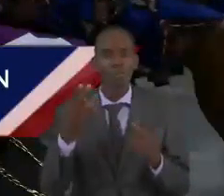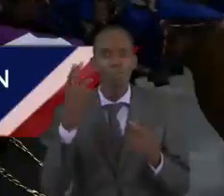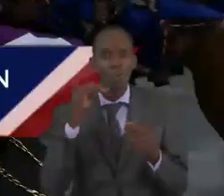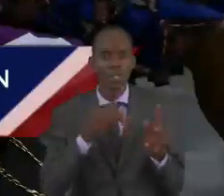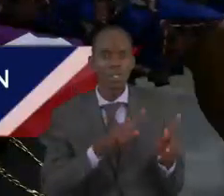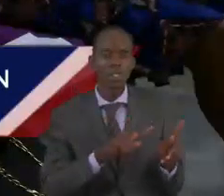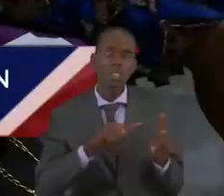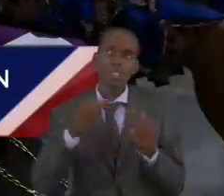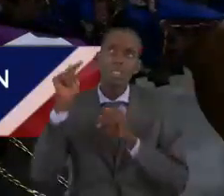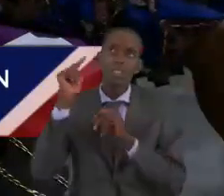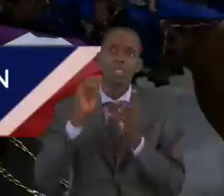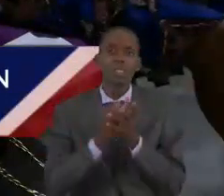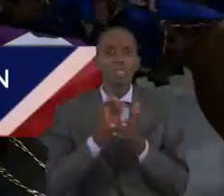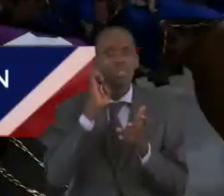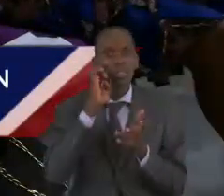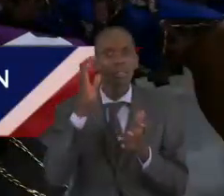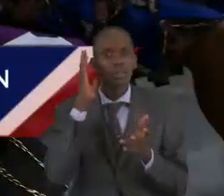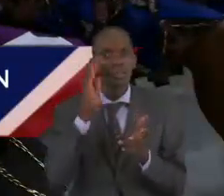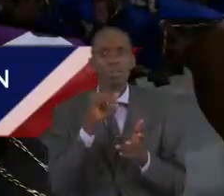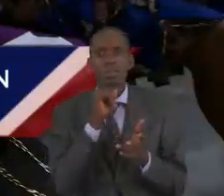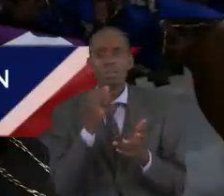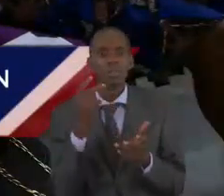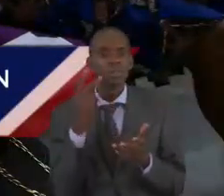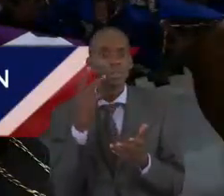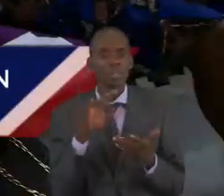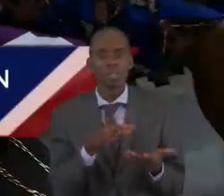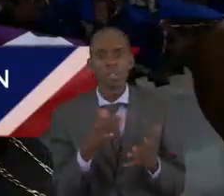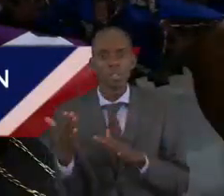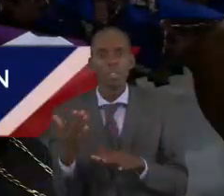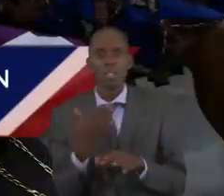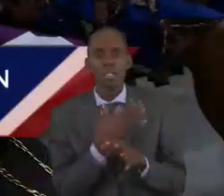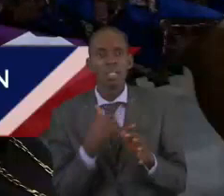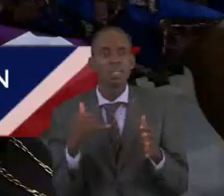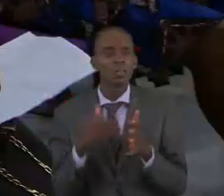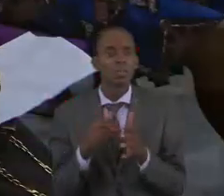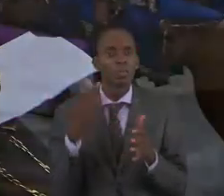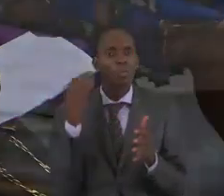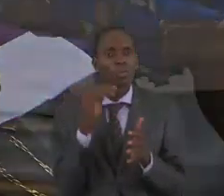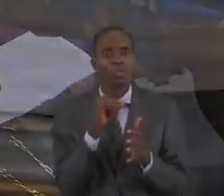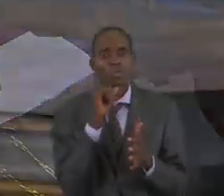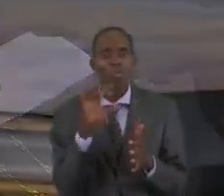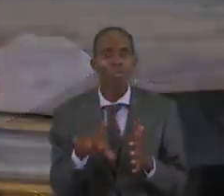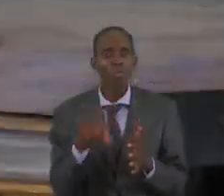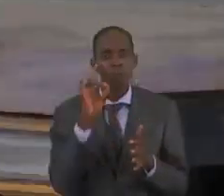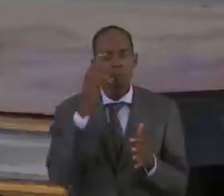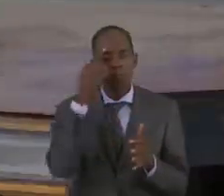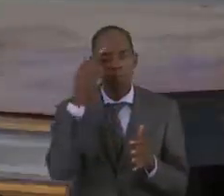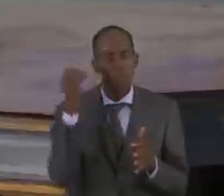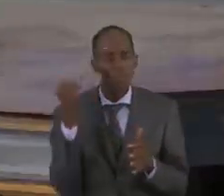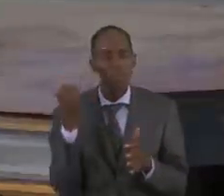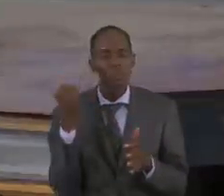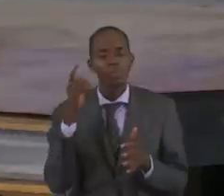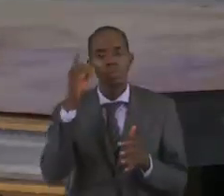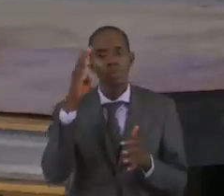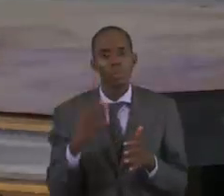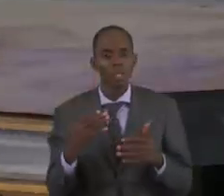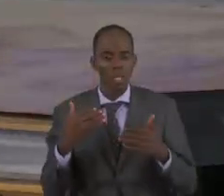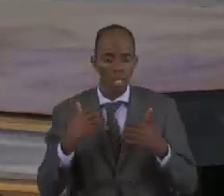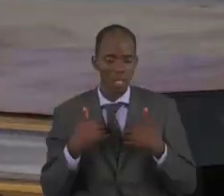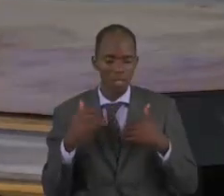he should not see death, and was not found because God had translated